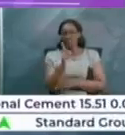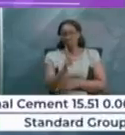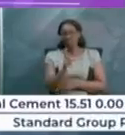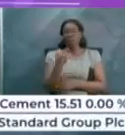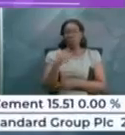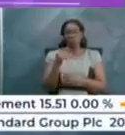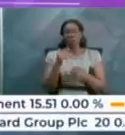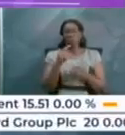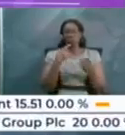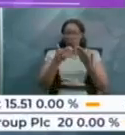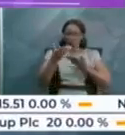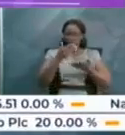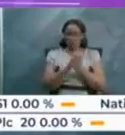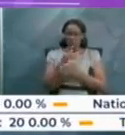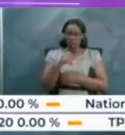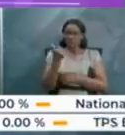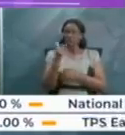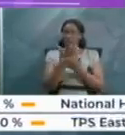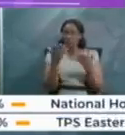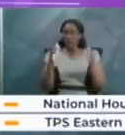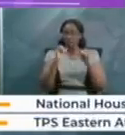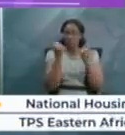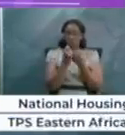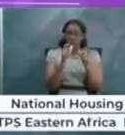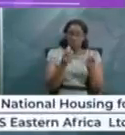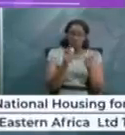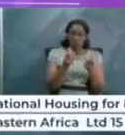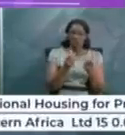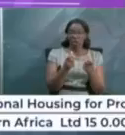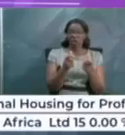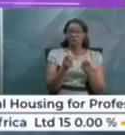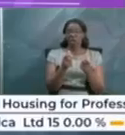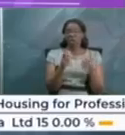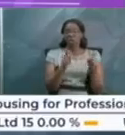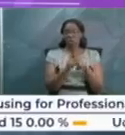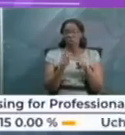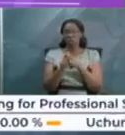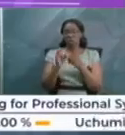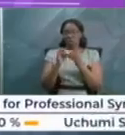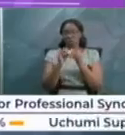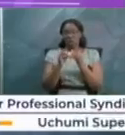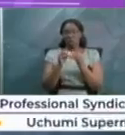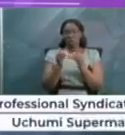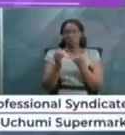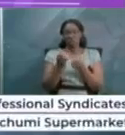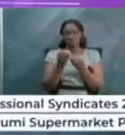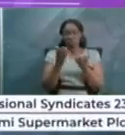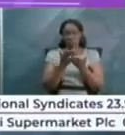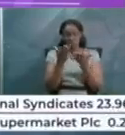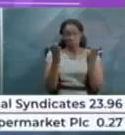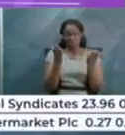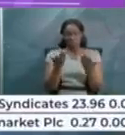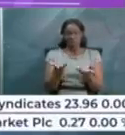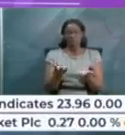You can talk to us anywhere on our social media platforms, as well as the numbers we've been sharing with you on